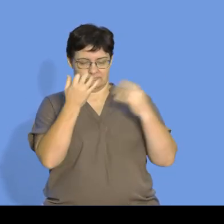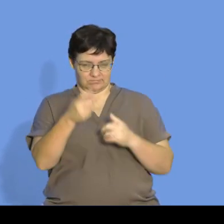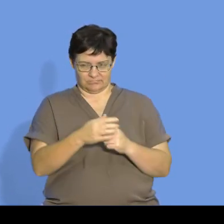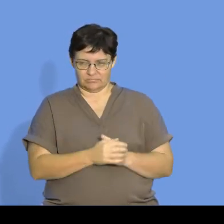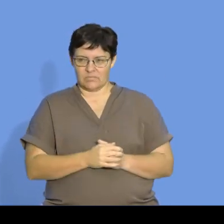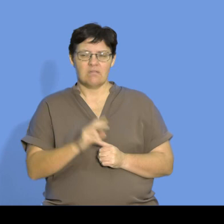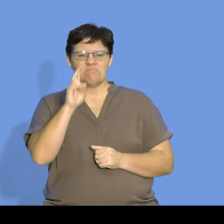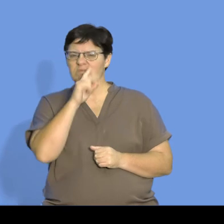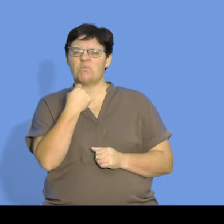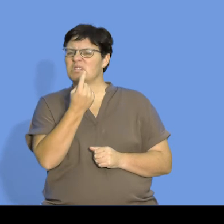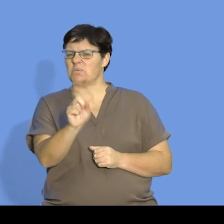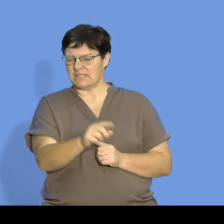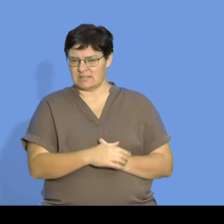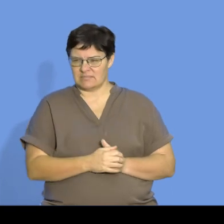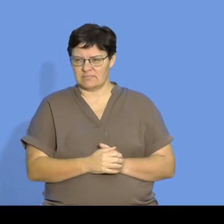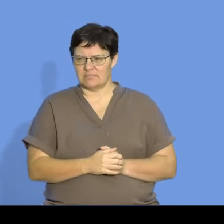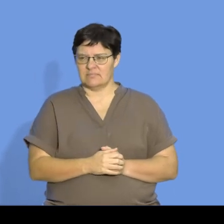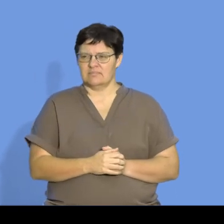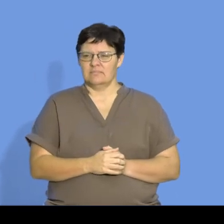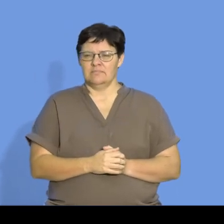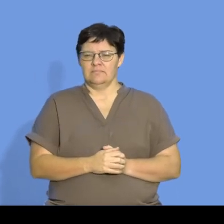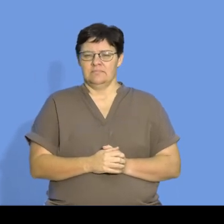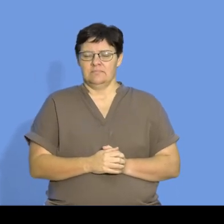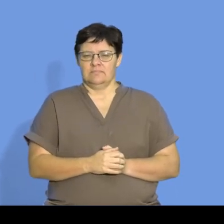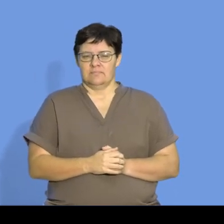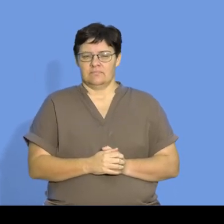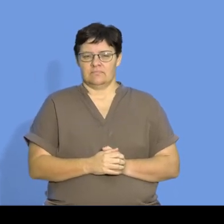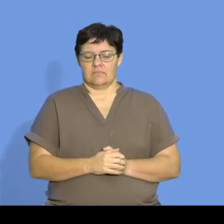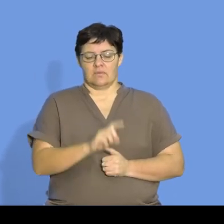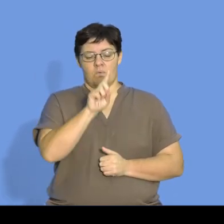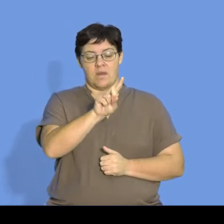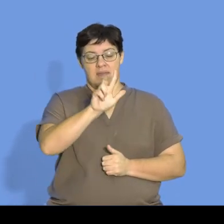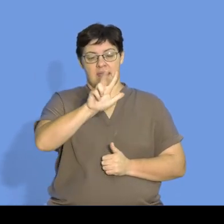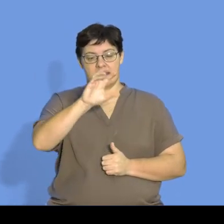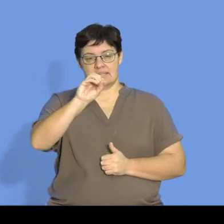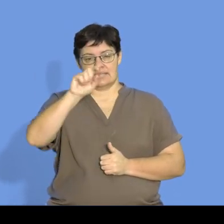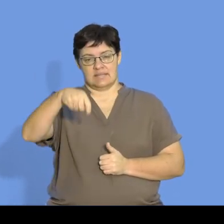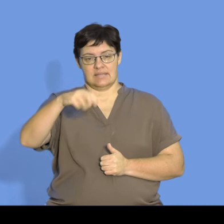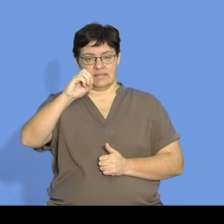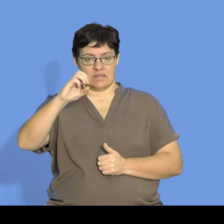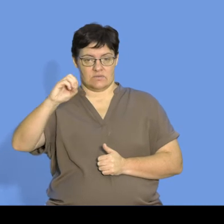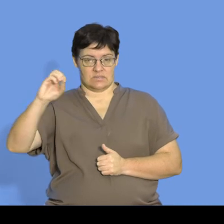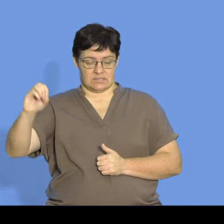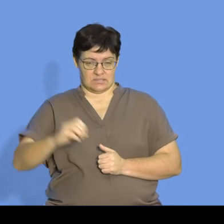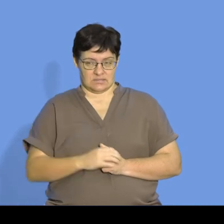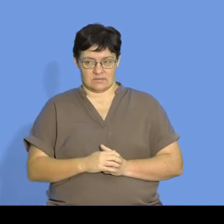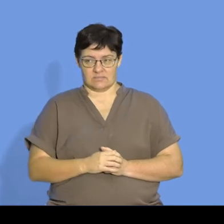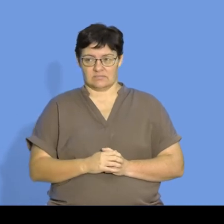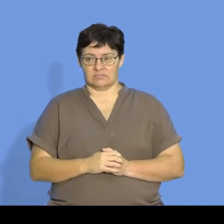let's do this calculation here so we can see what we're talking about. If we take the 180,000,